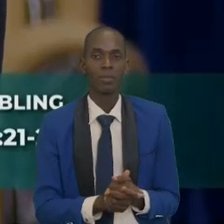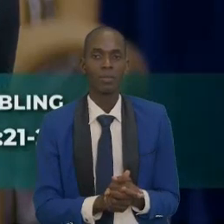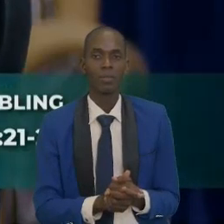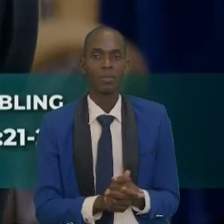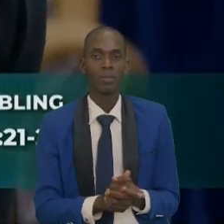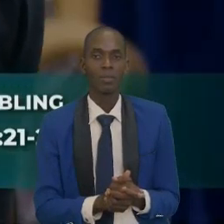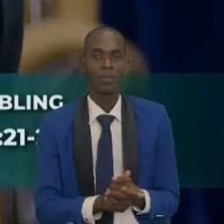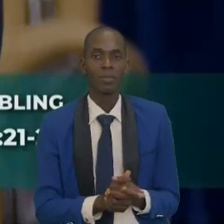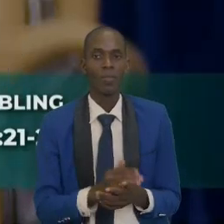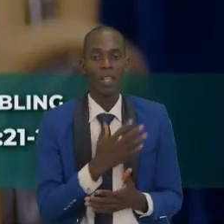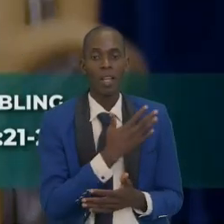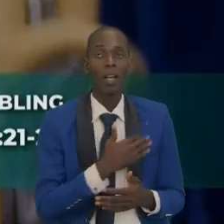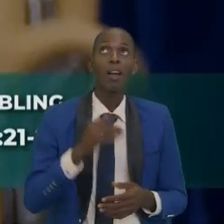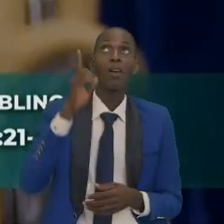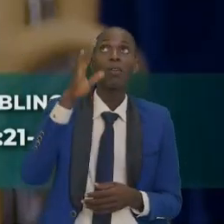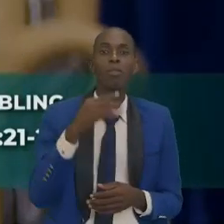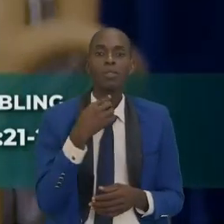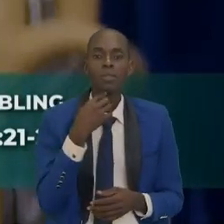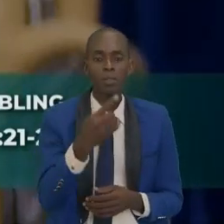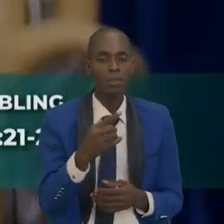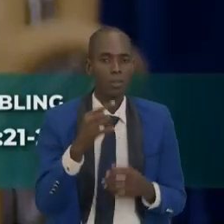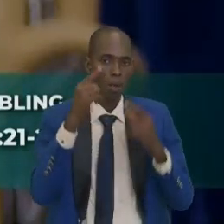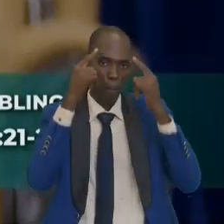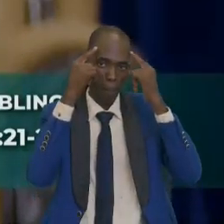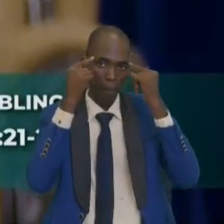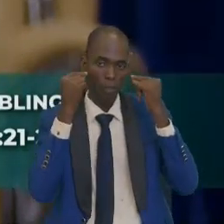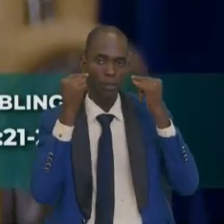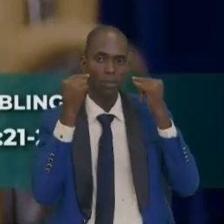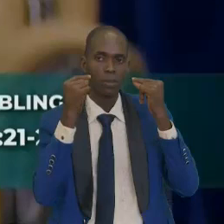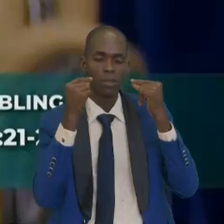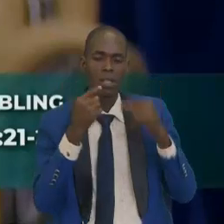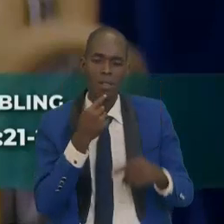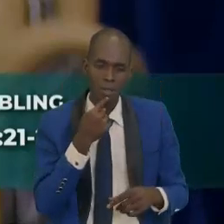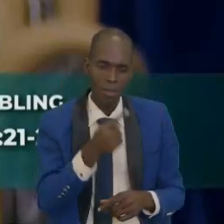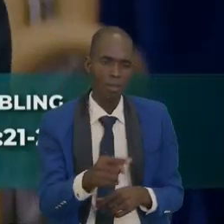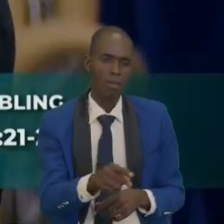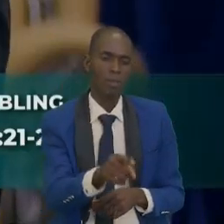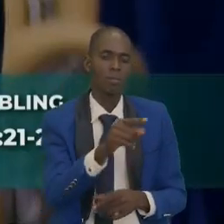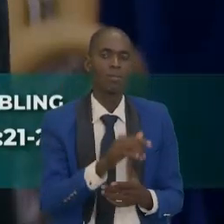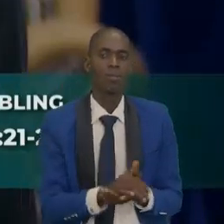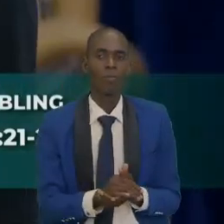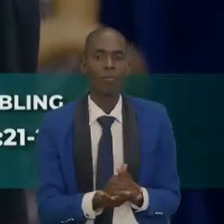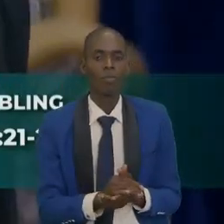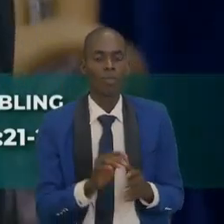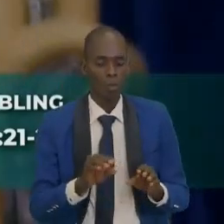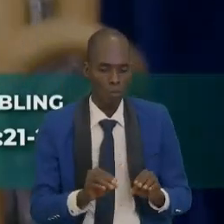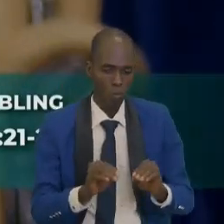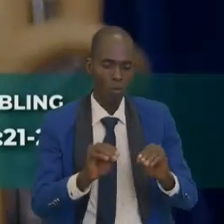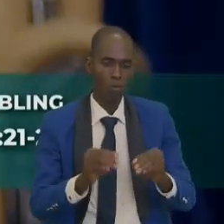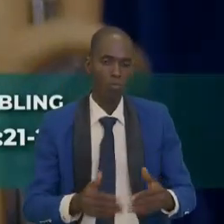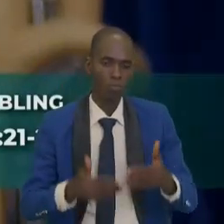and God told Moses tell them go forward